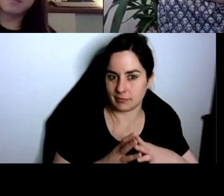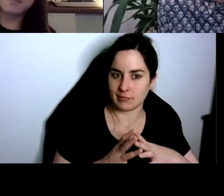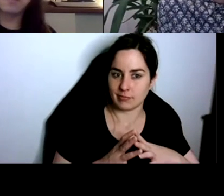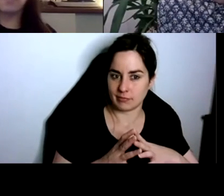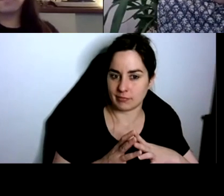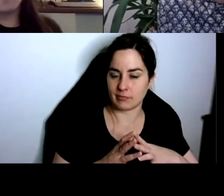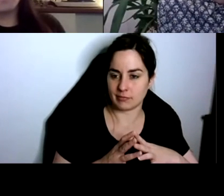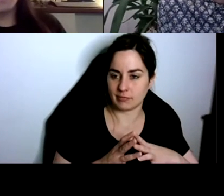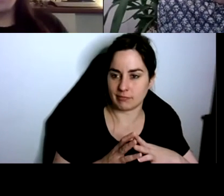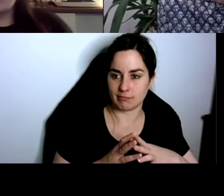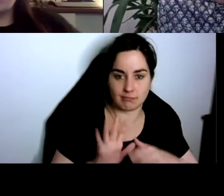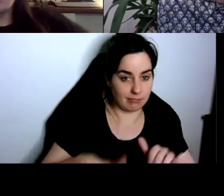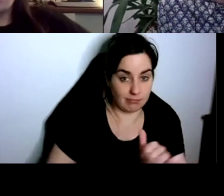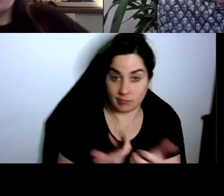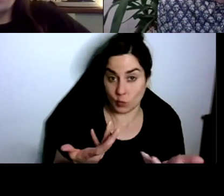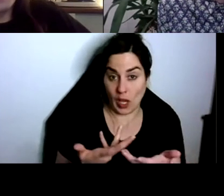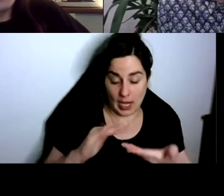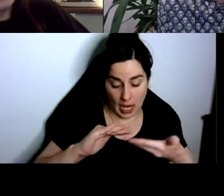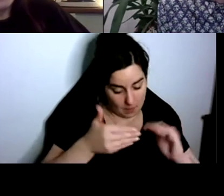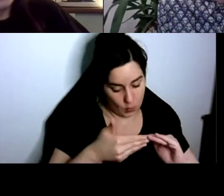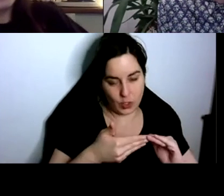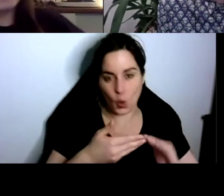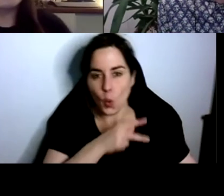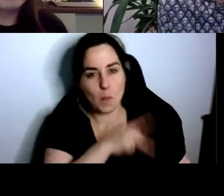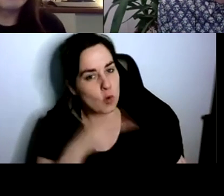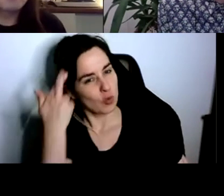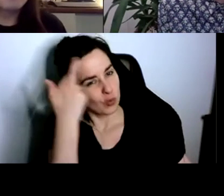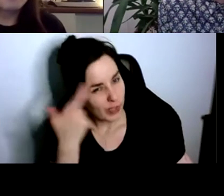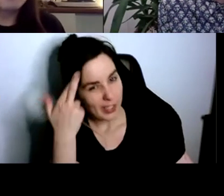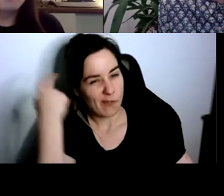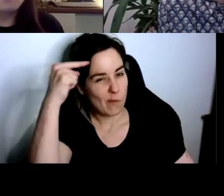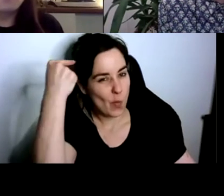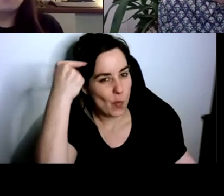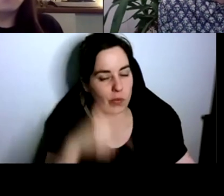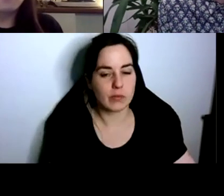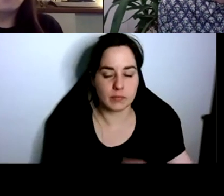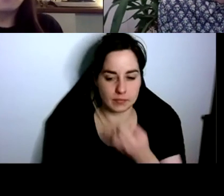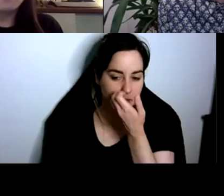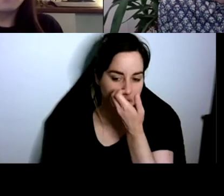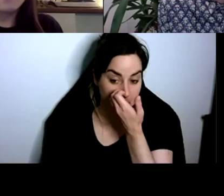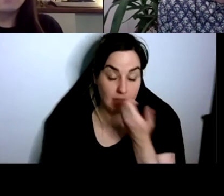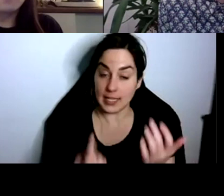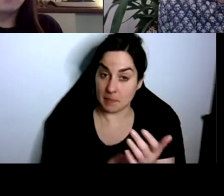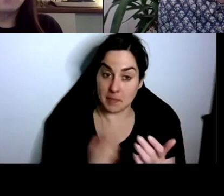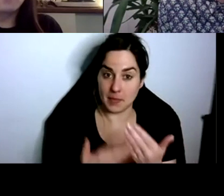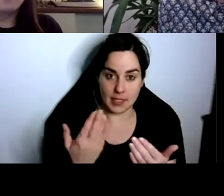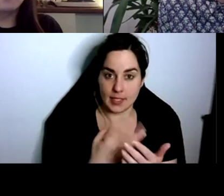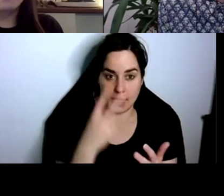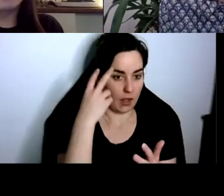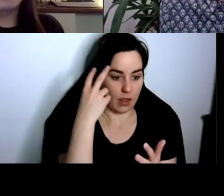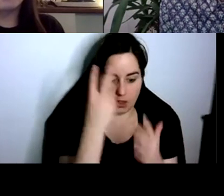a community or a personal justification that matters. And sometimes it's easy to get lost in it and forget what